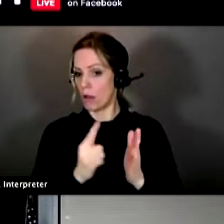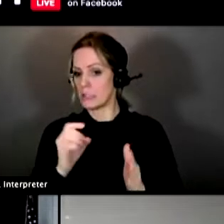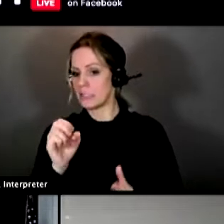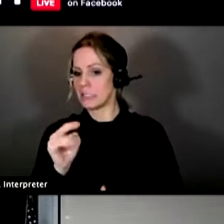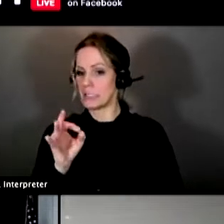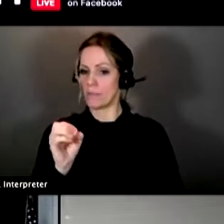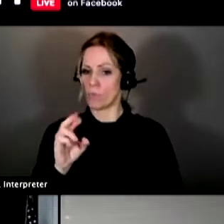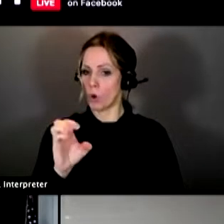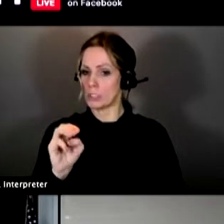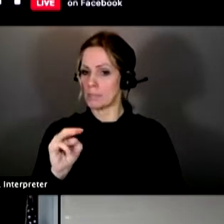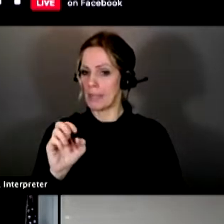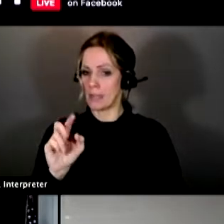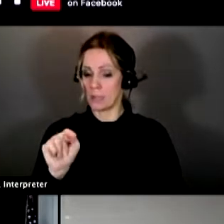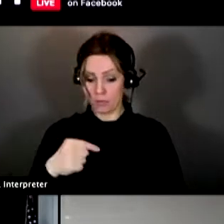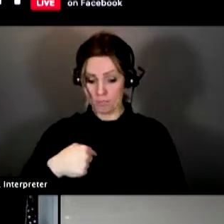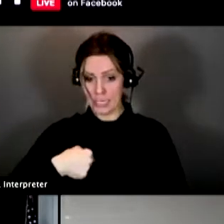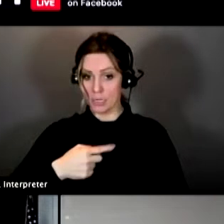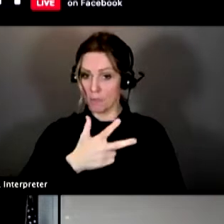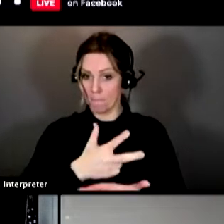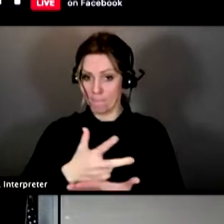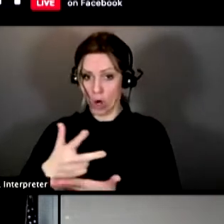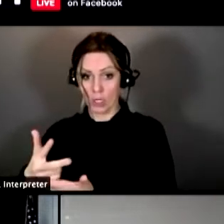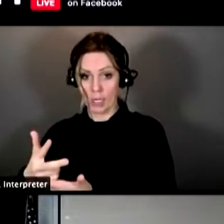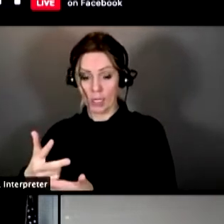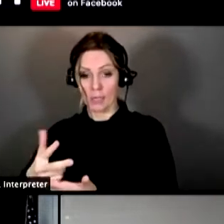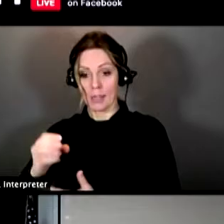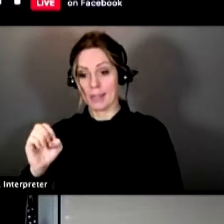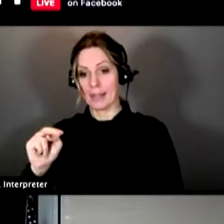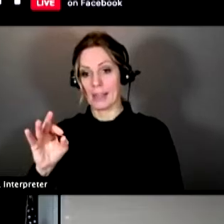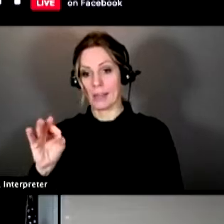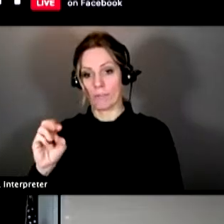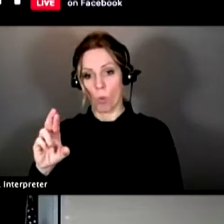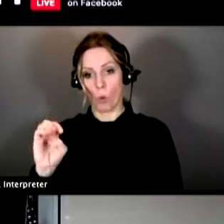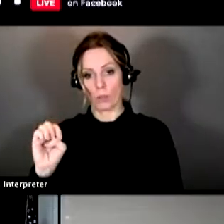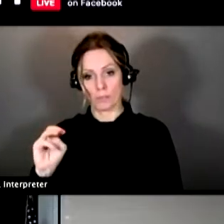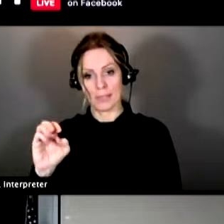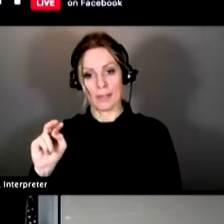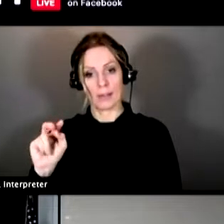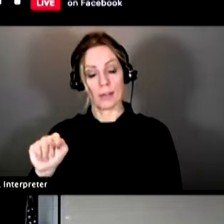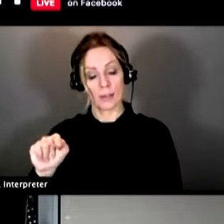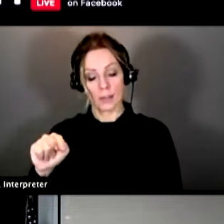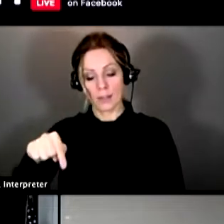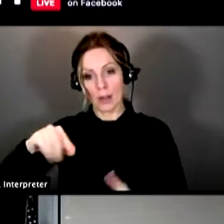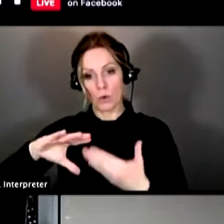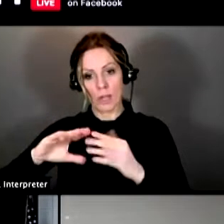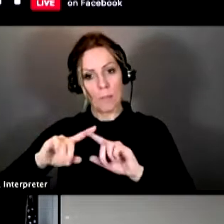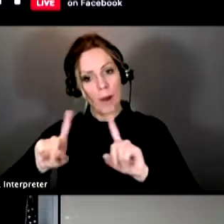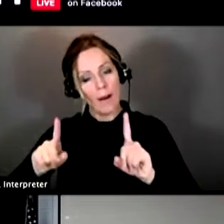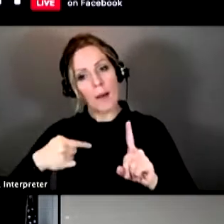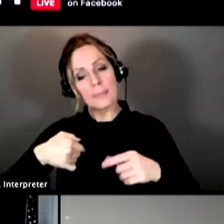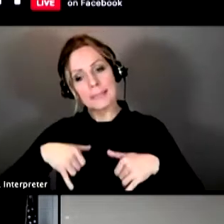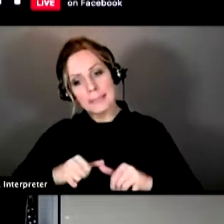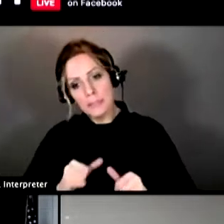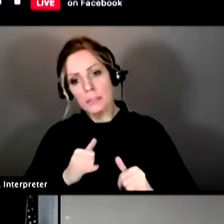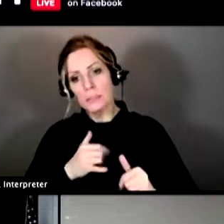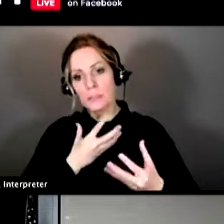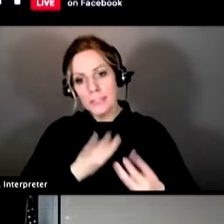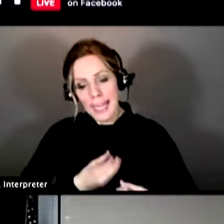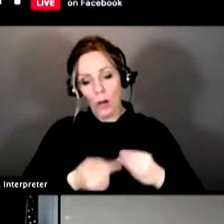parking enforcement downtown, but I actually still had a interest in the people that I'm serving. I looked at it as a servant, which